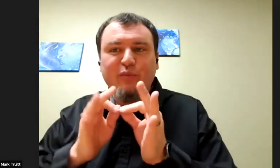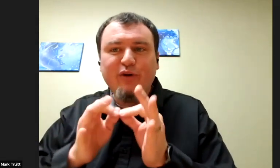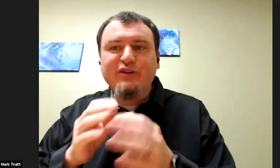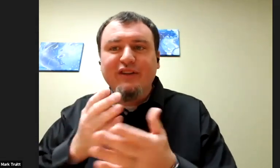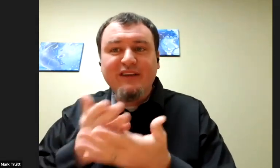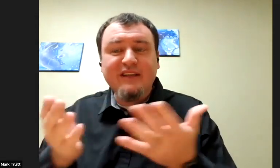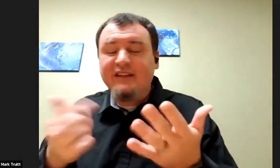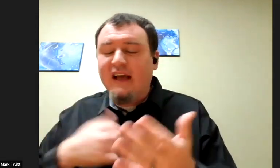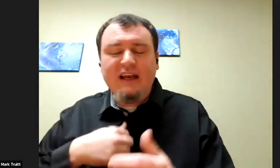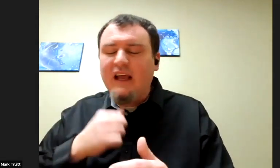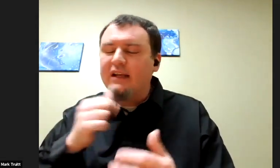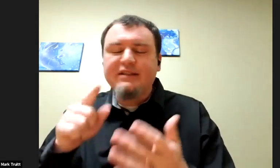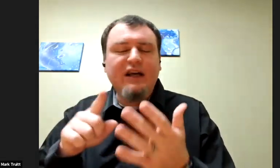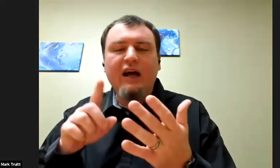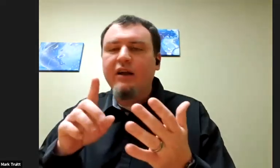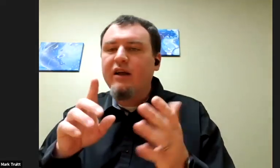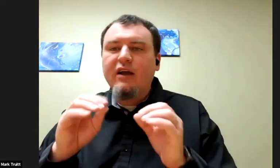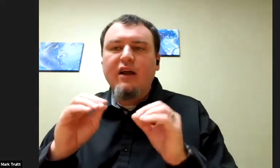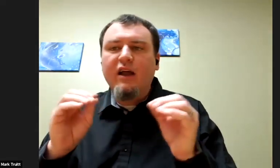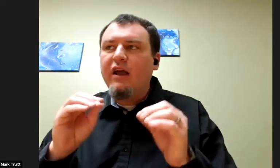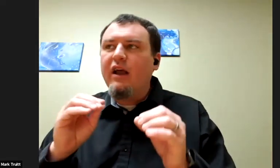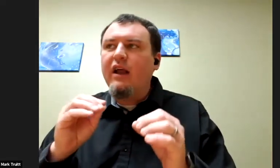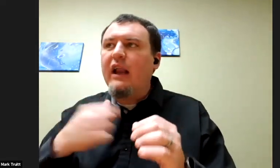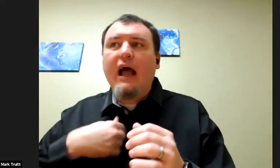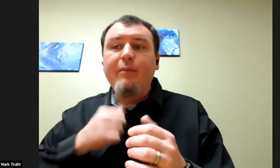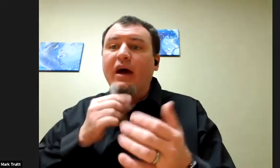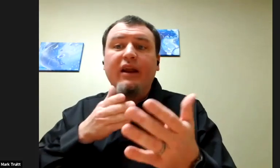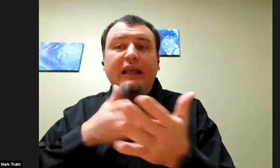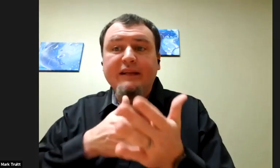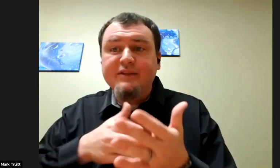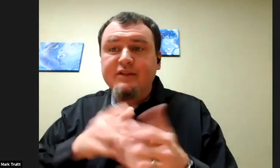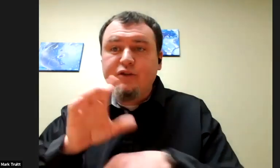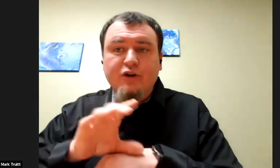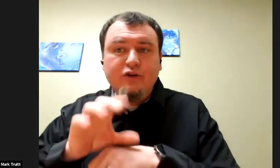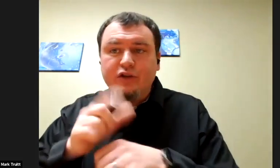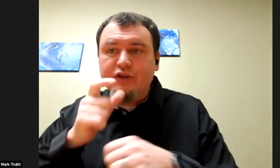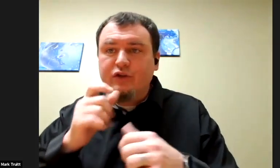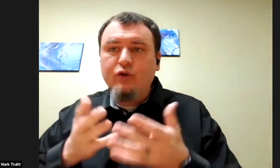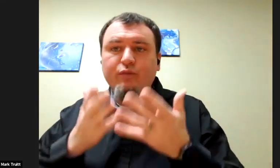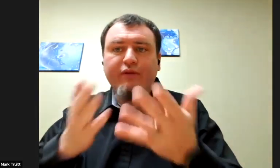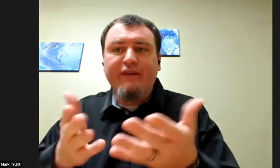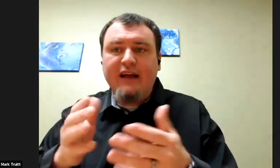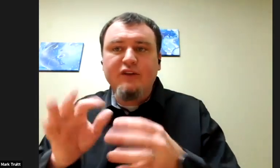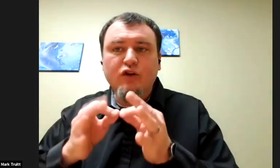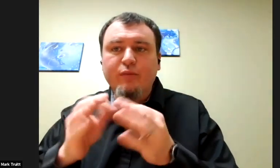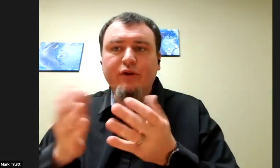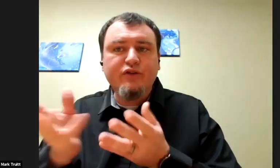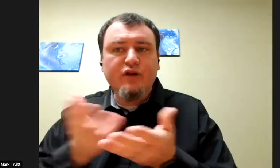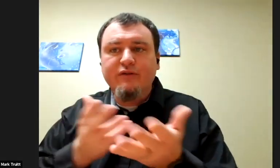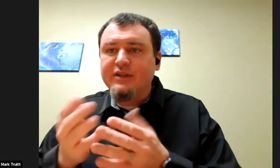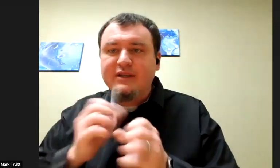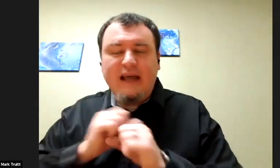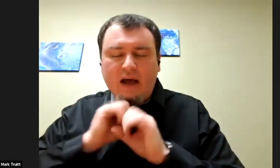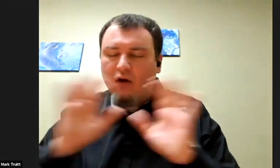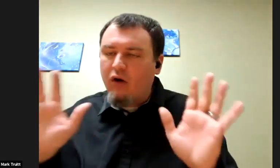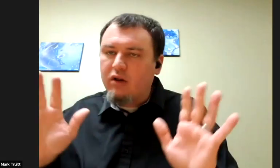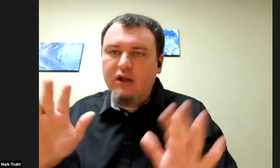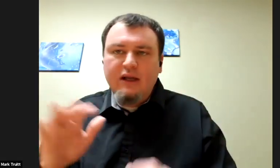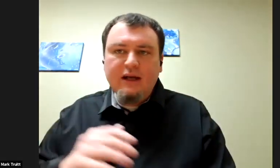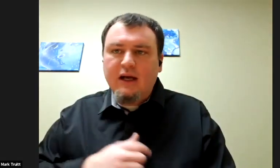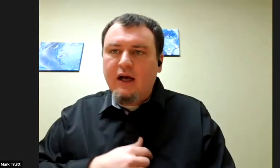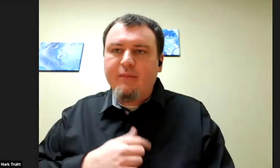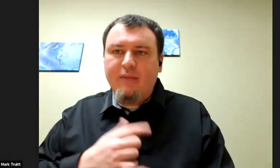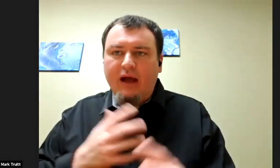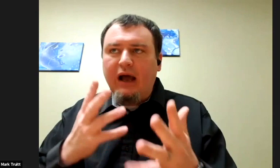offers interpreters and things like that. And it's not, I am not against churches who provide interpreter services at all.